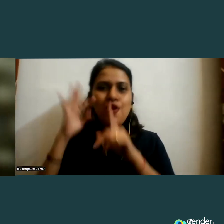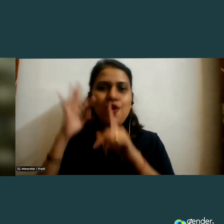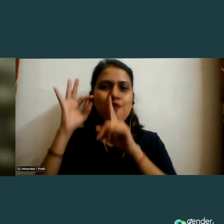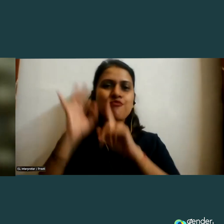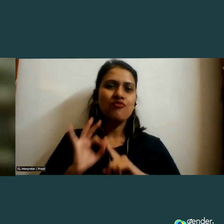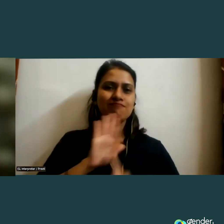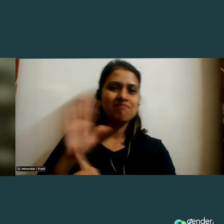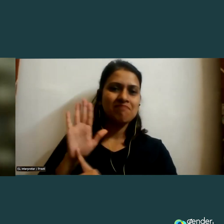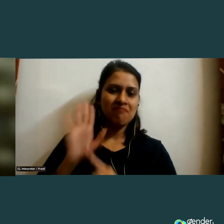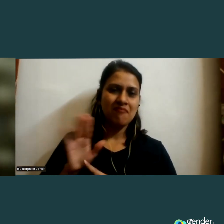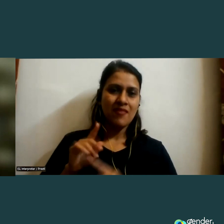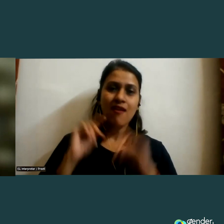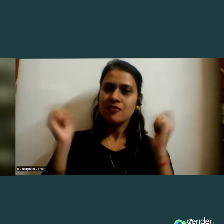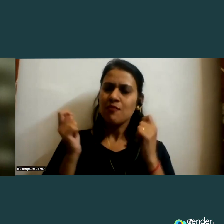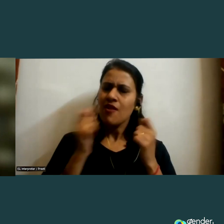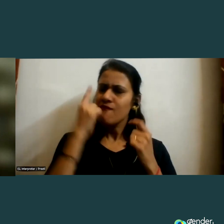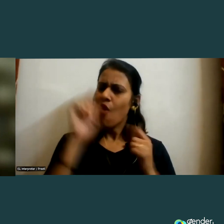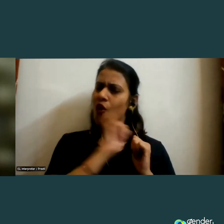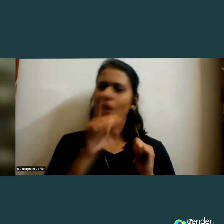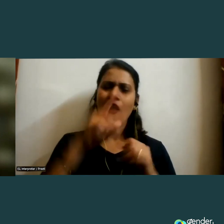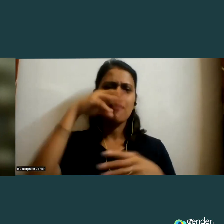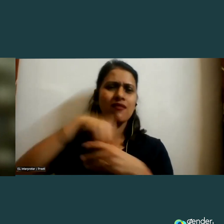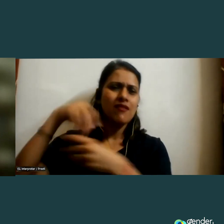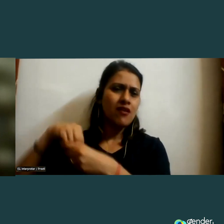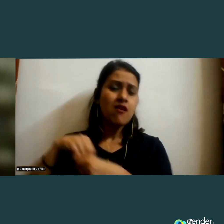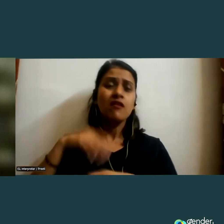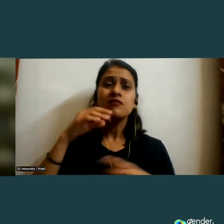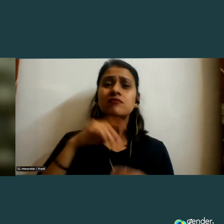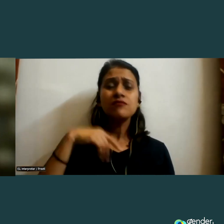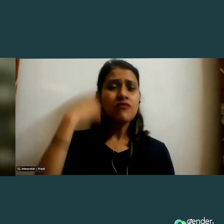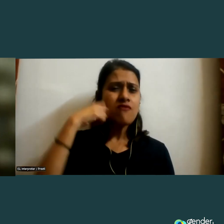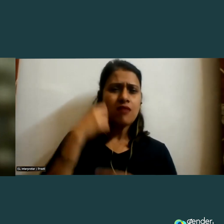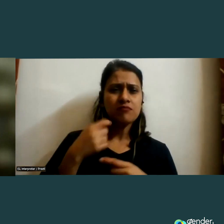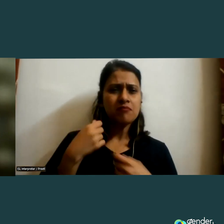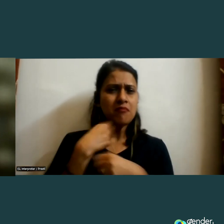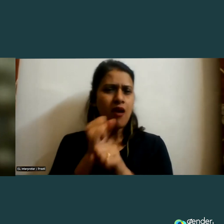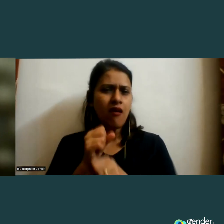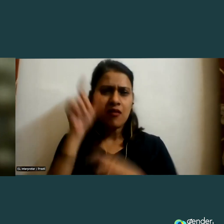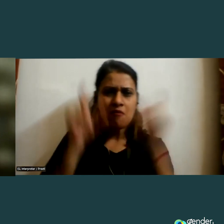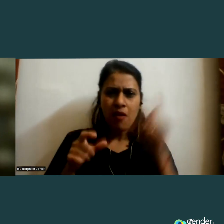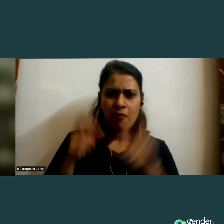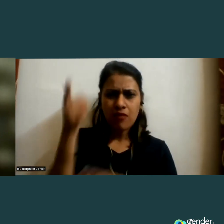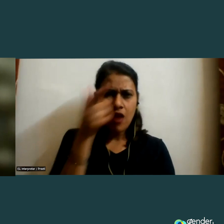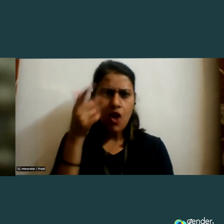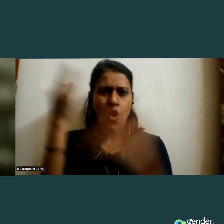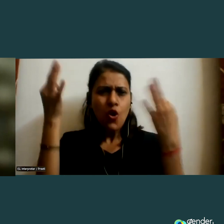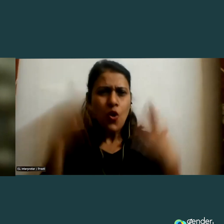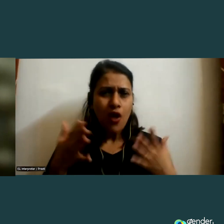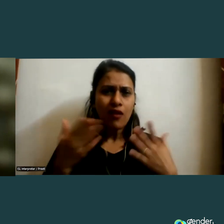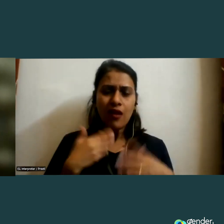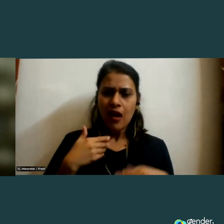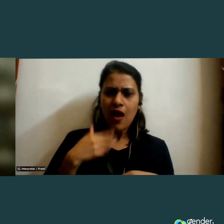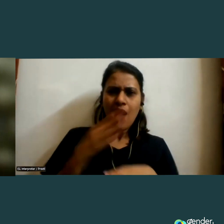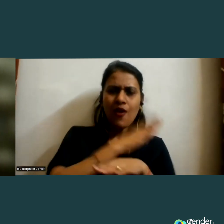which the festival was based, right? Or even the filmmakers, the young filmmakers. I was standing there and I was wondering, what was I doing when I was